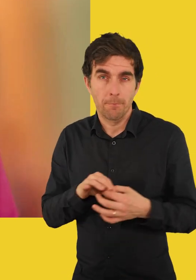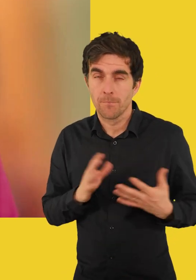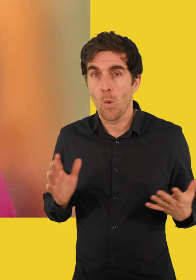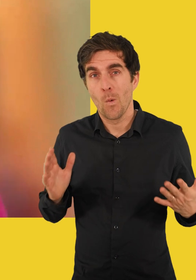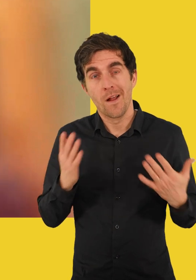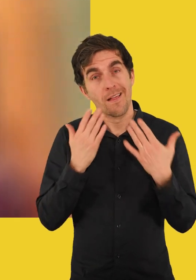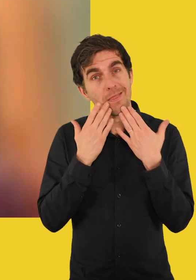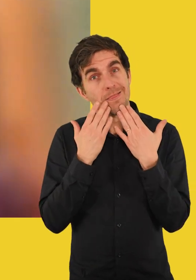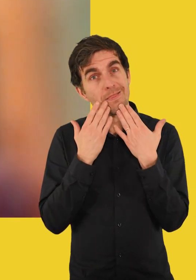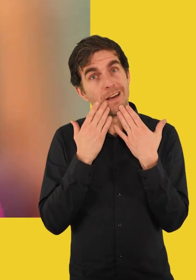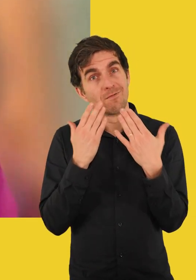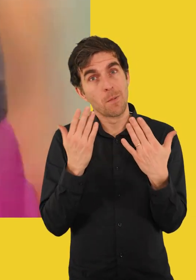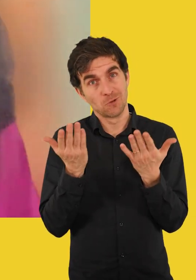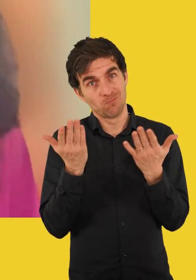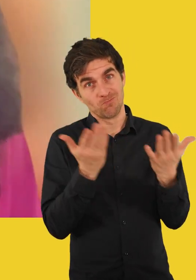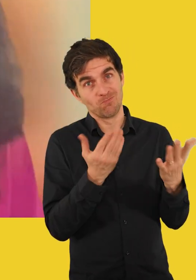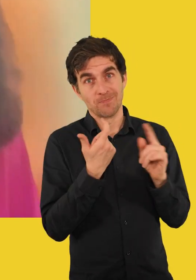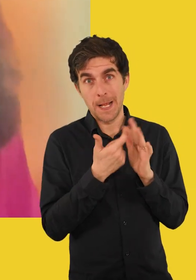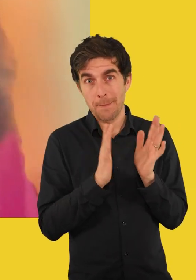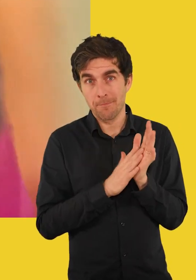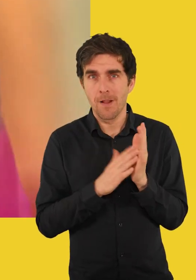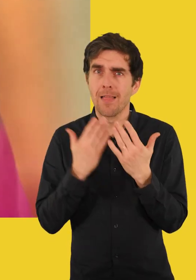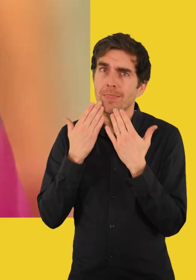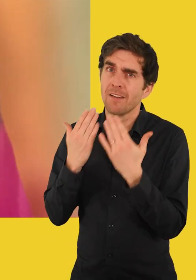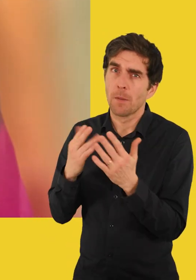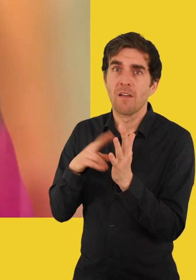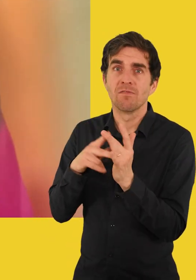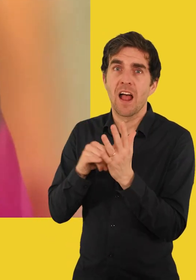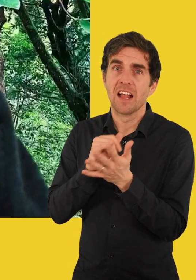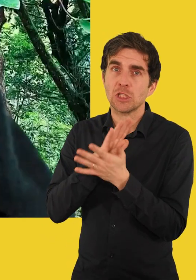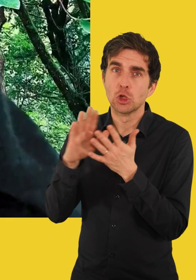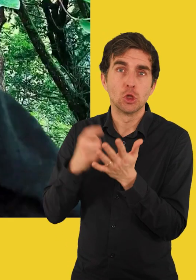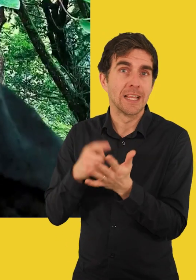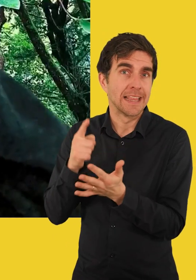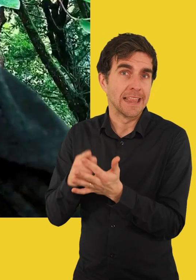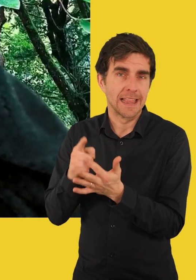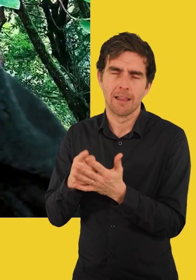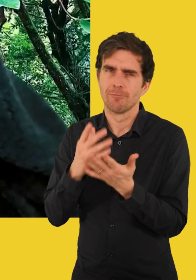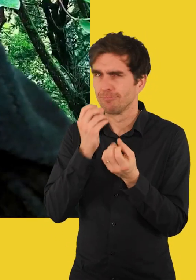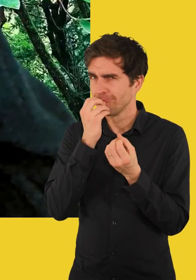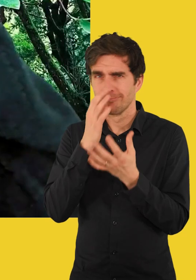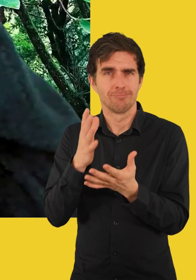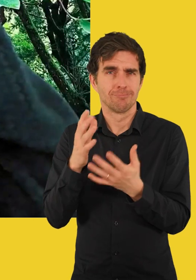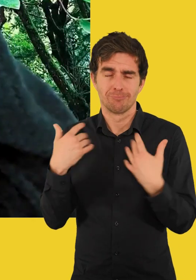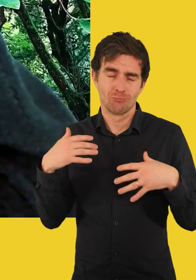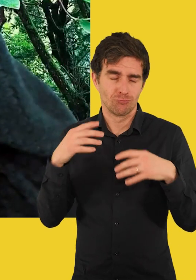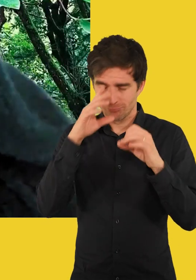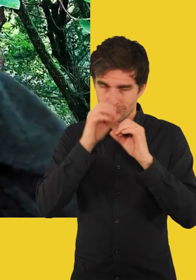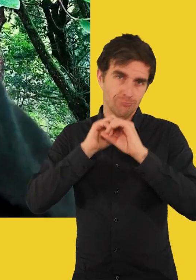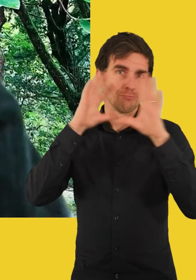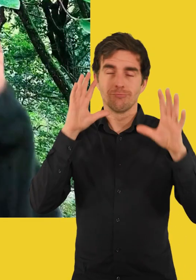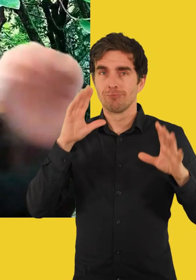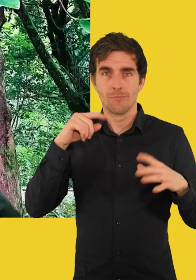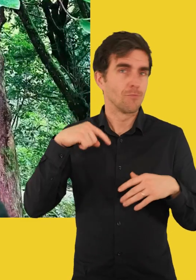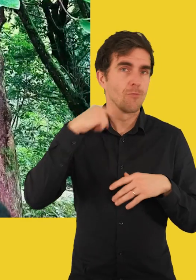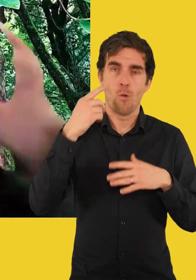Thank you so much. I'll hand it over to you, Kim. Thank you so much, Vinishri. Those words, reimagining a positive